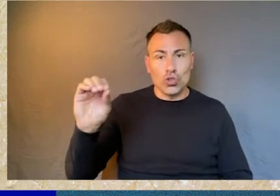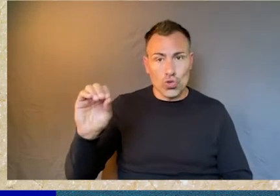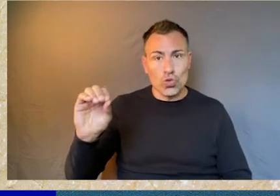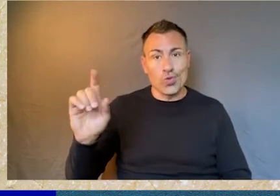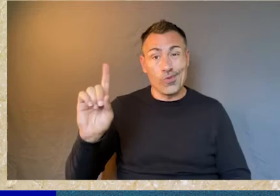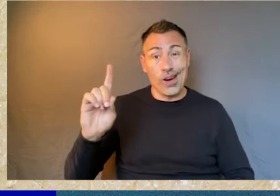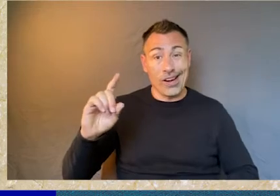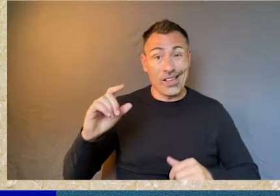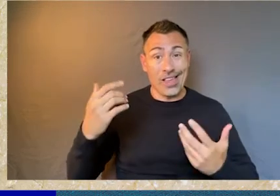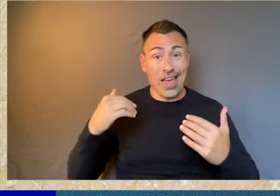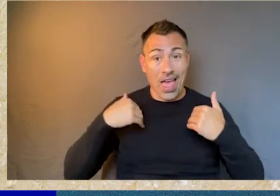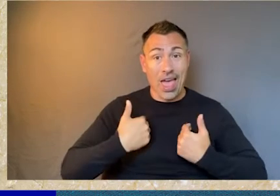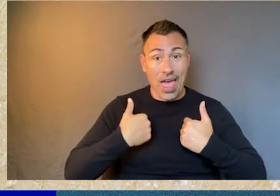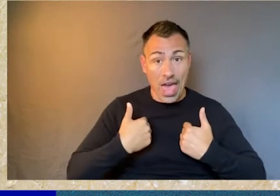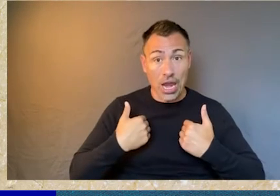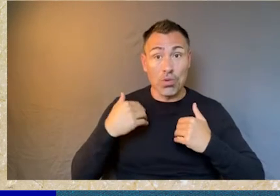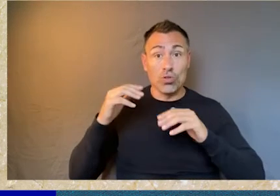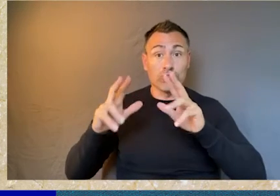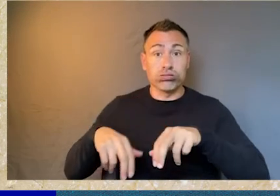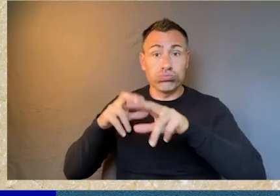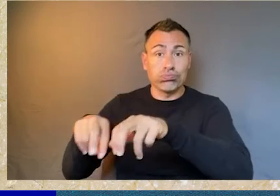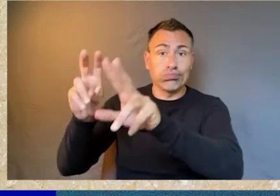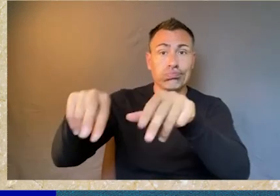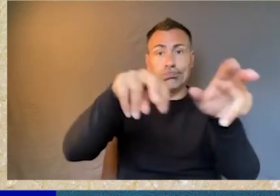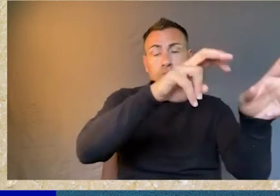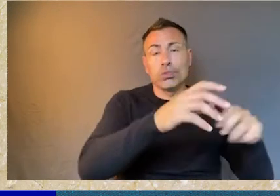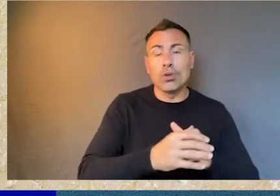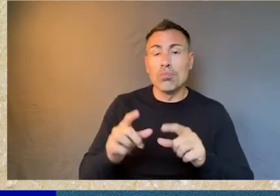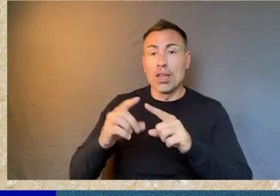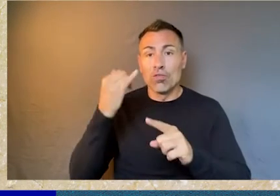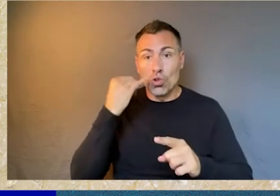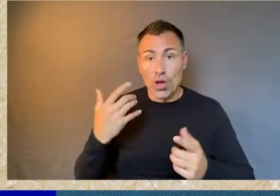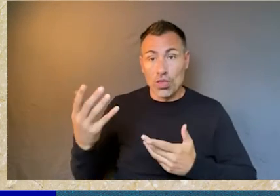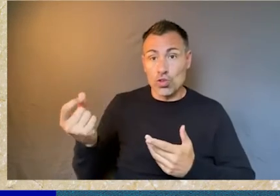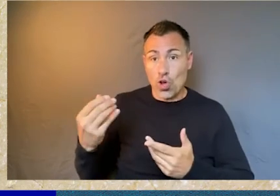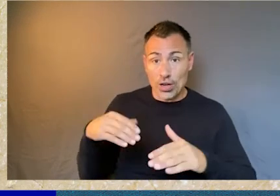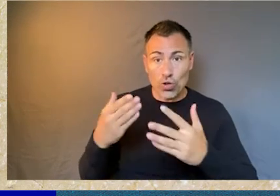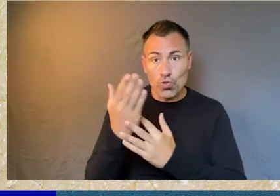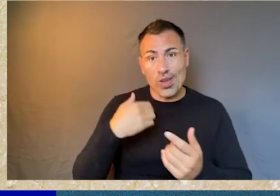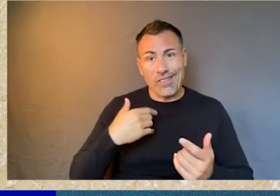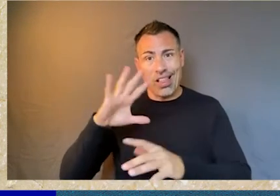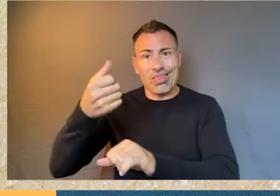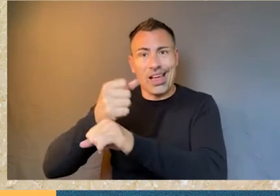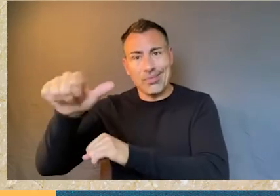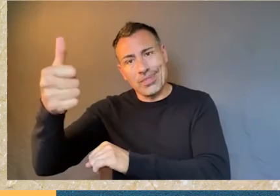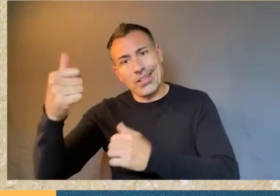the alteration would be locking up the animals so the service dog can go through. Next, please.